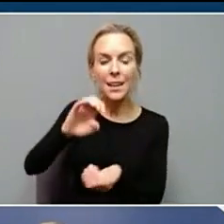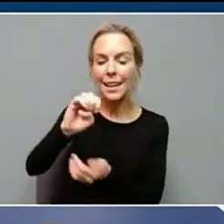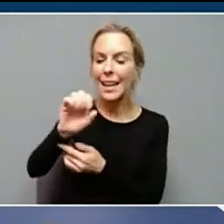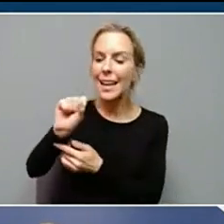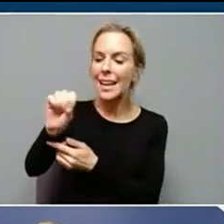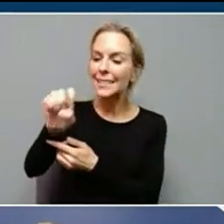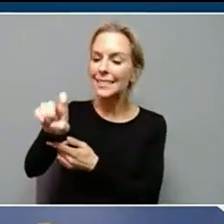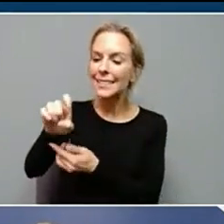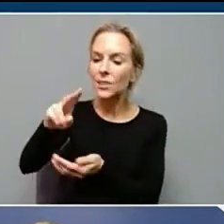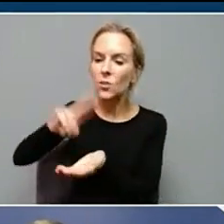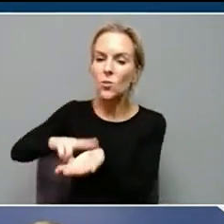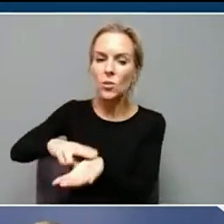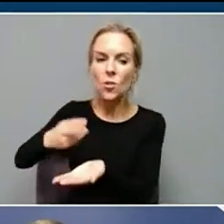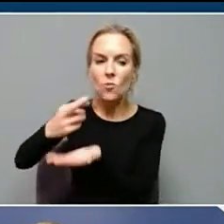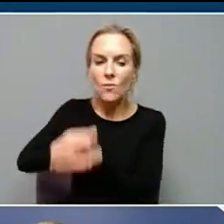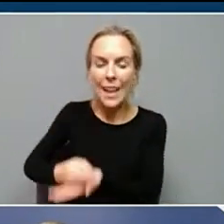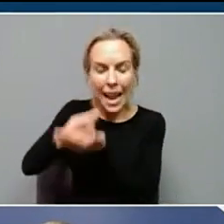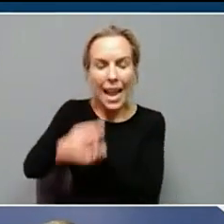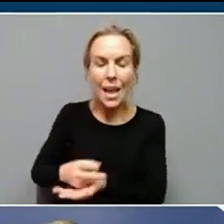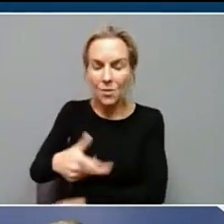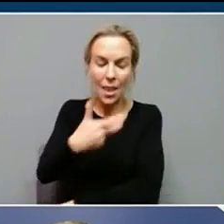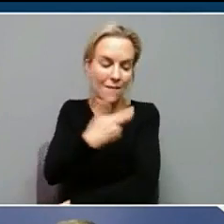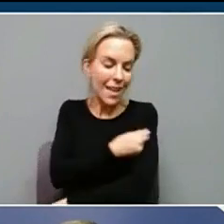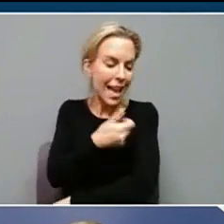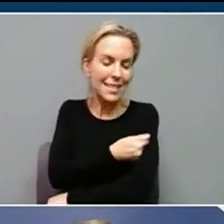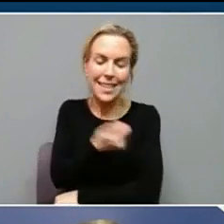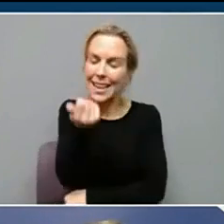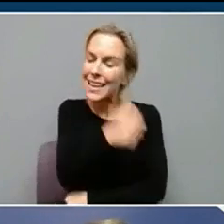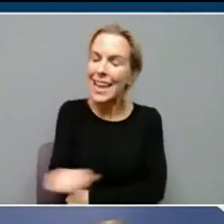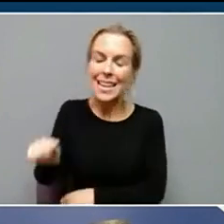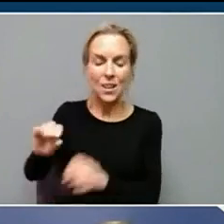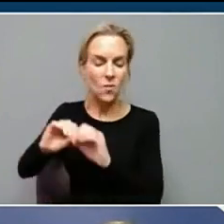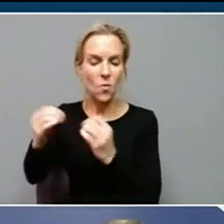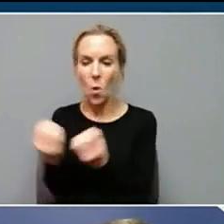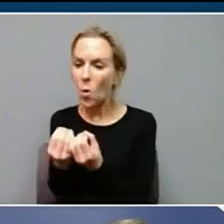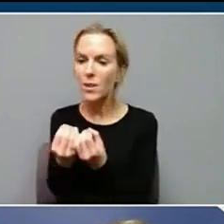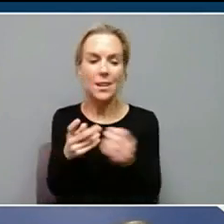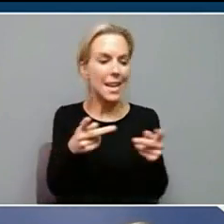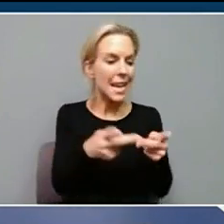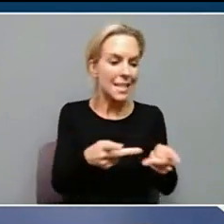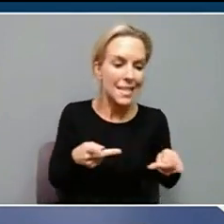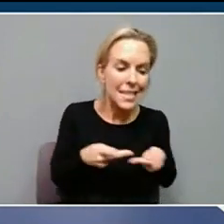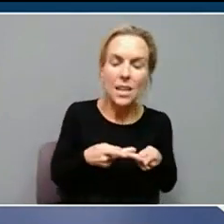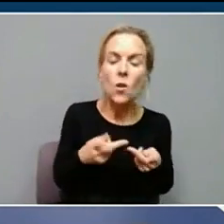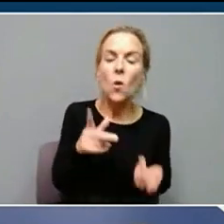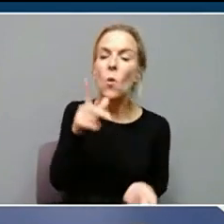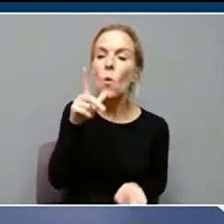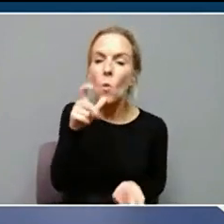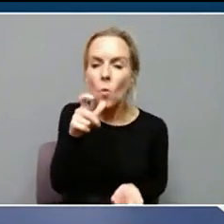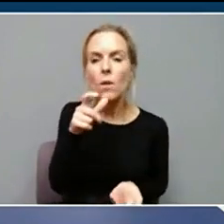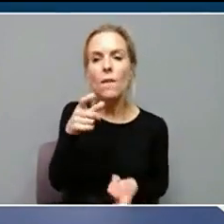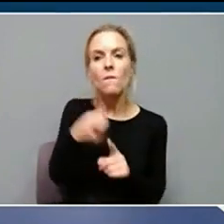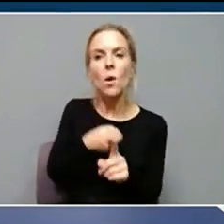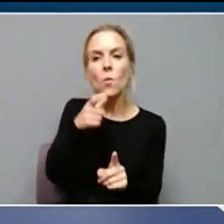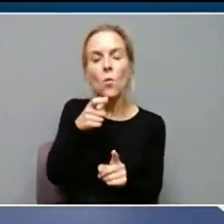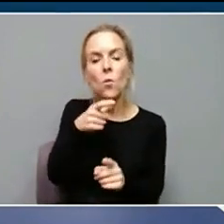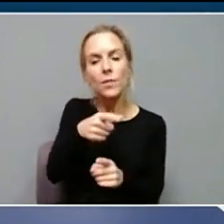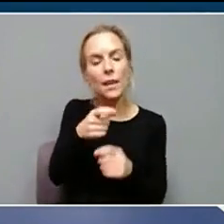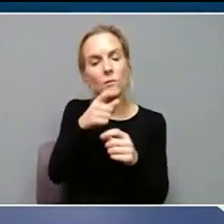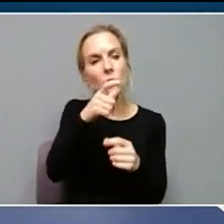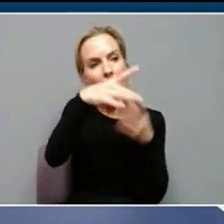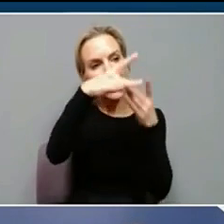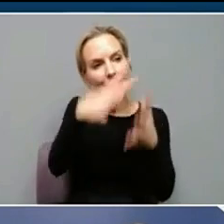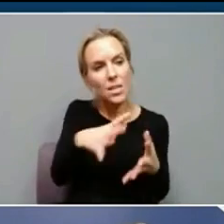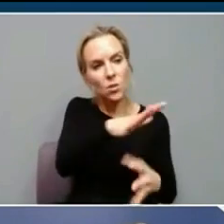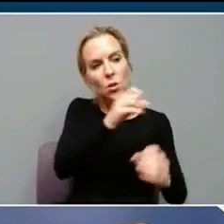of individuals vaccinated in any organization or entity has to do with the strength of the leadership and how hard they work